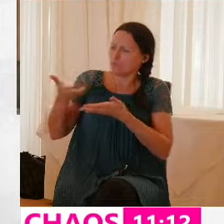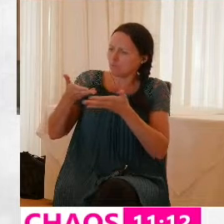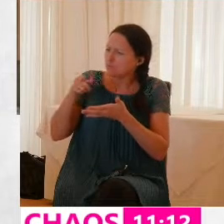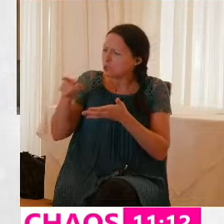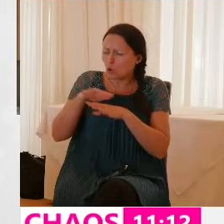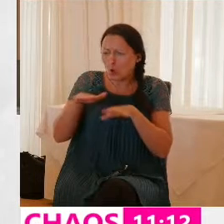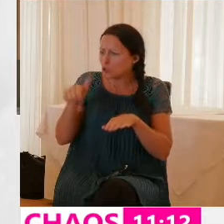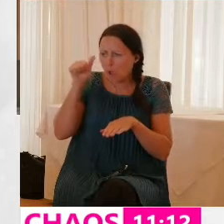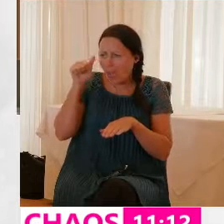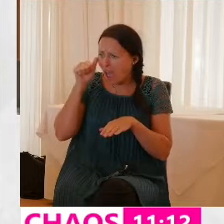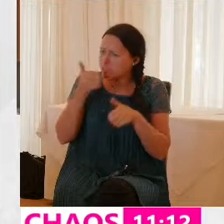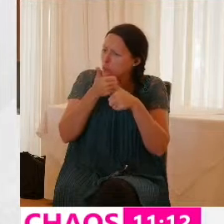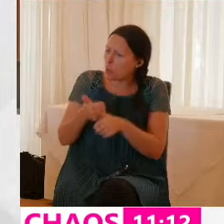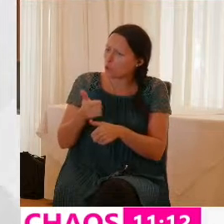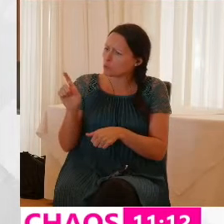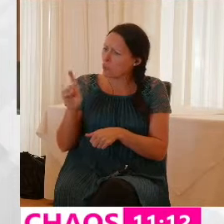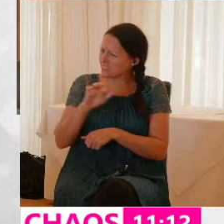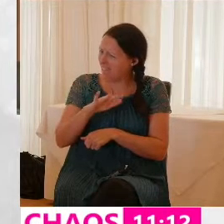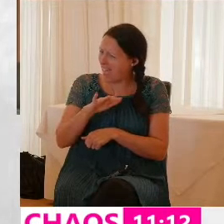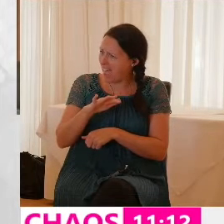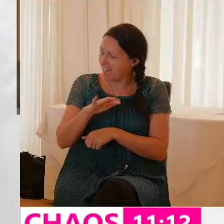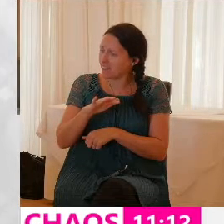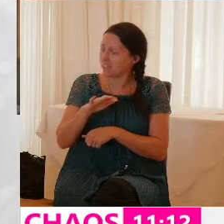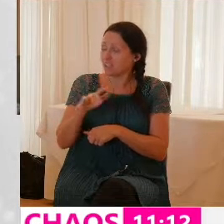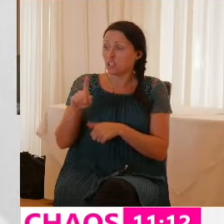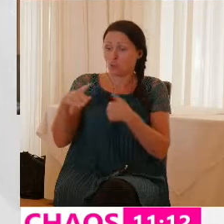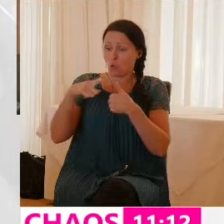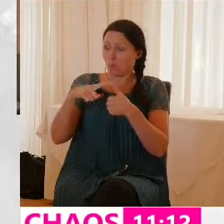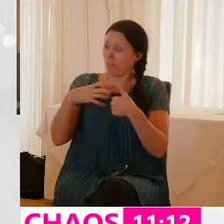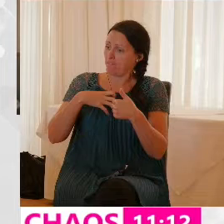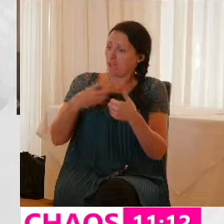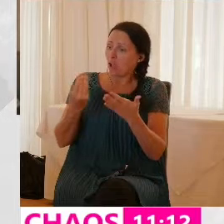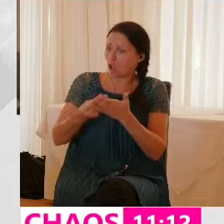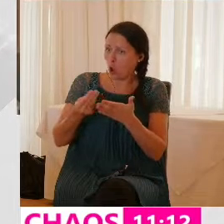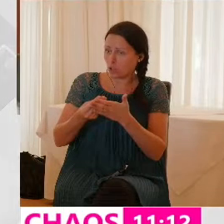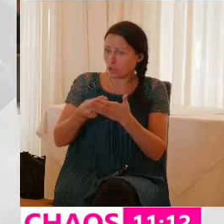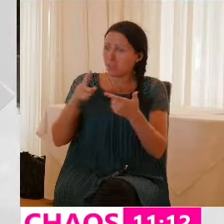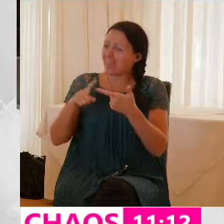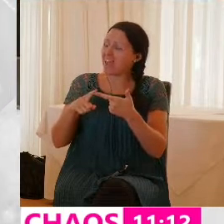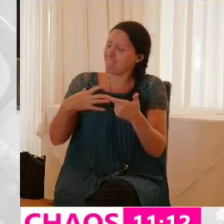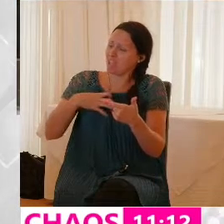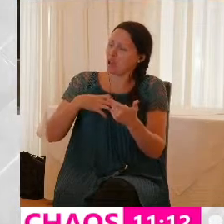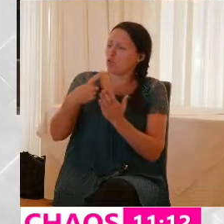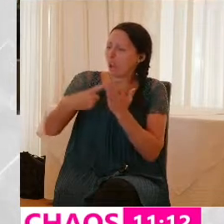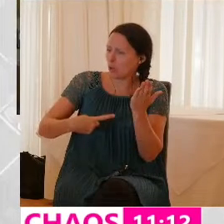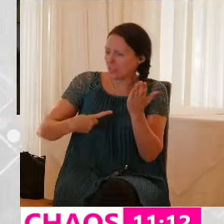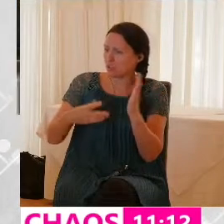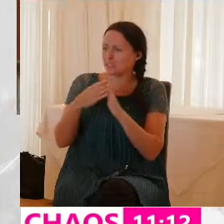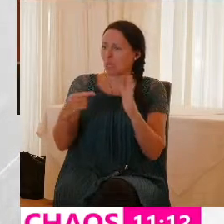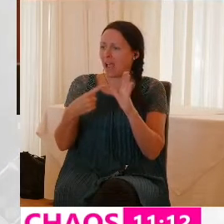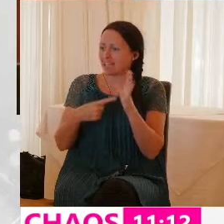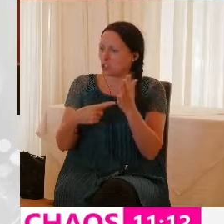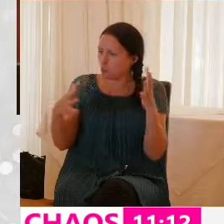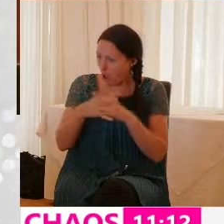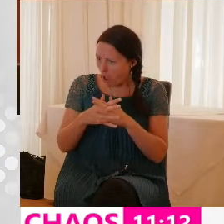and supports. One fear is fear of cost. What it leads to, again, they were saying it leads to fear of regulations. Because I'm a small